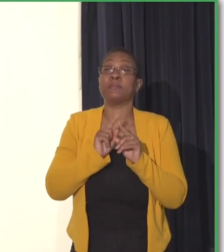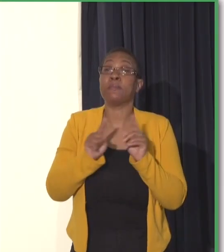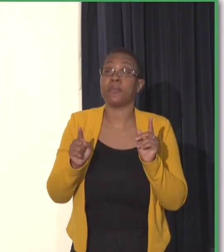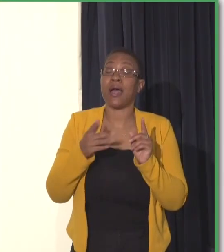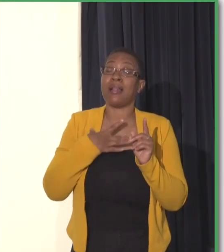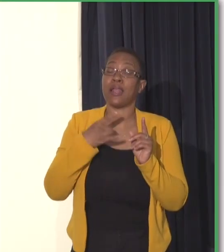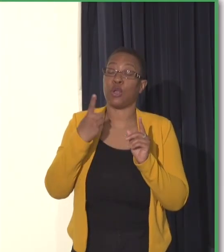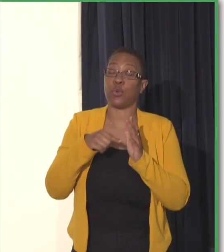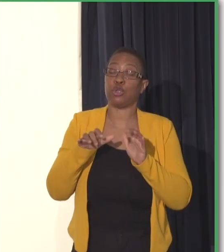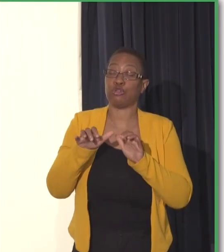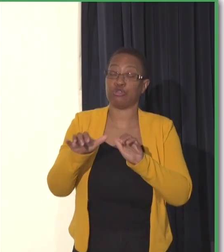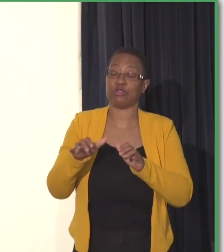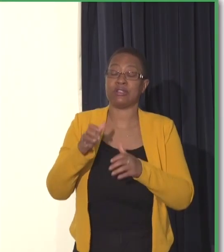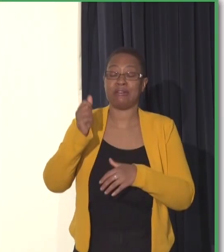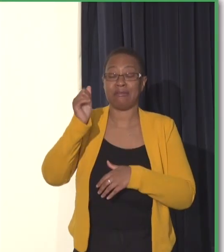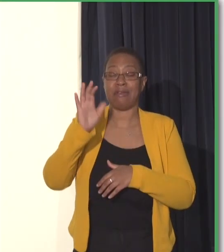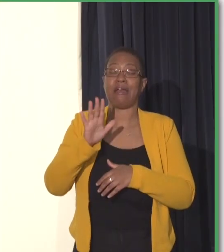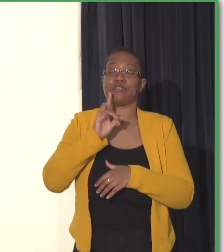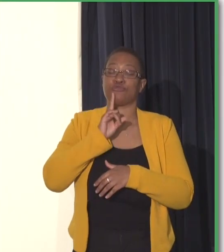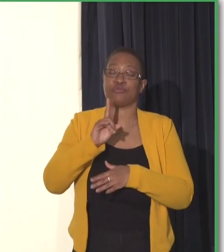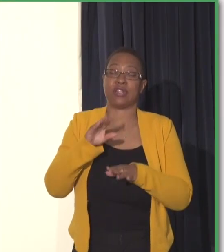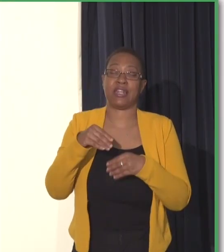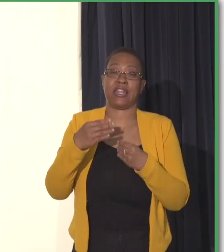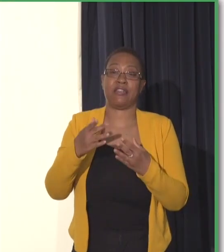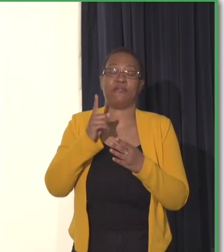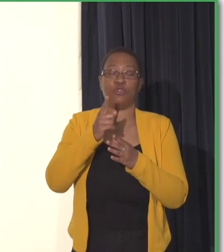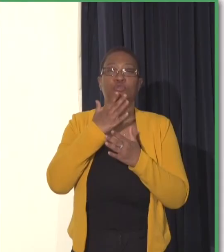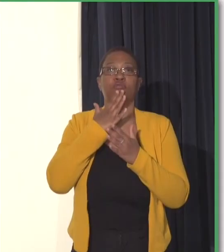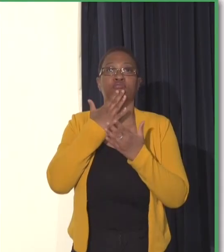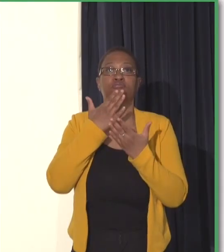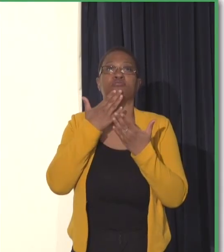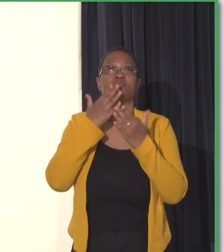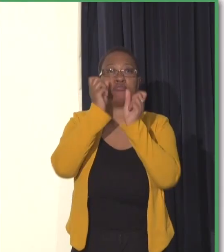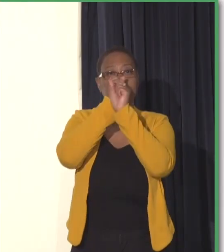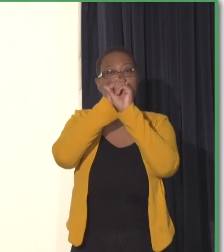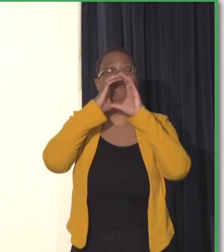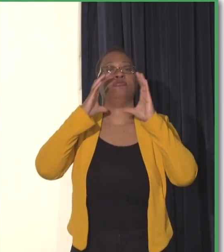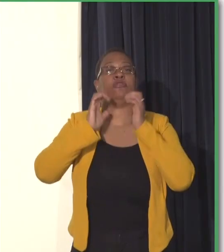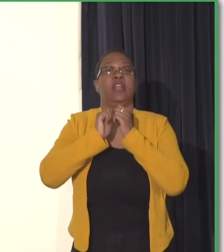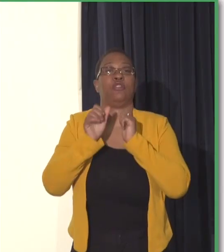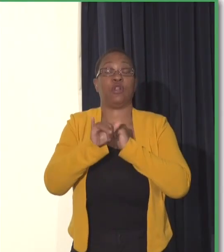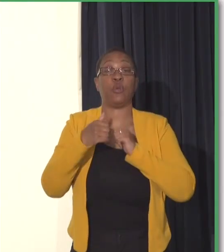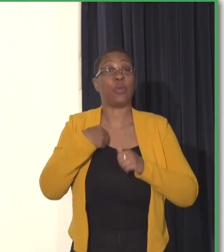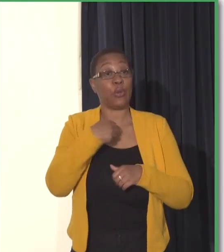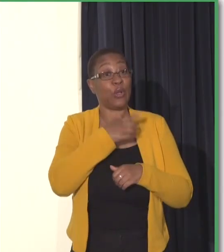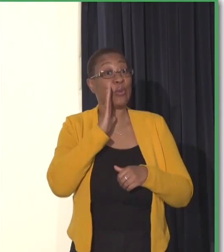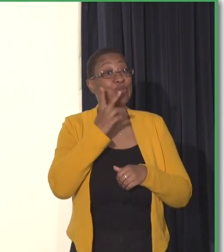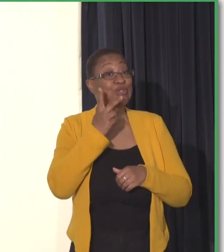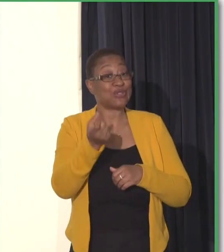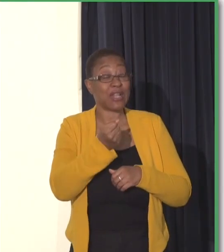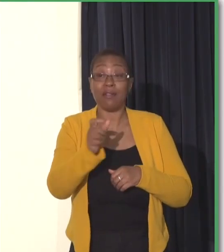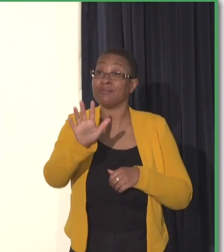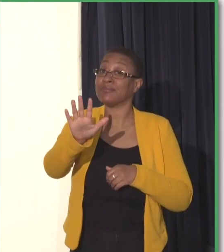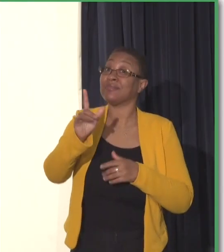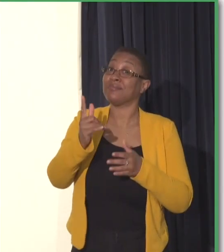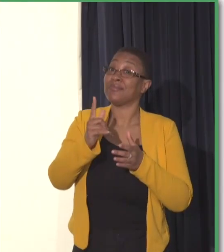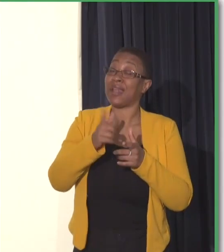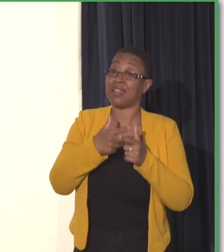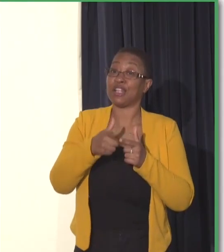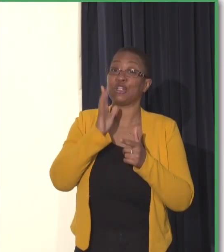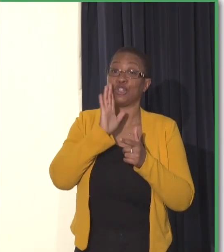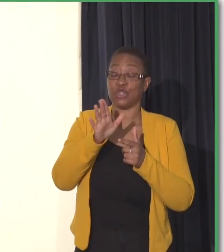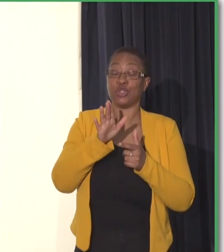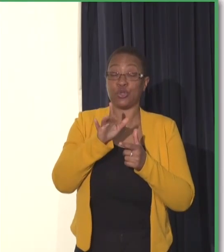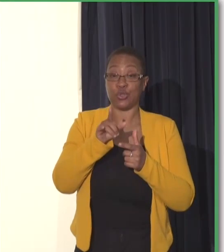doing. God has really given you a wonderful vision on that, and we'll see you Saturday. And then you